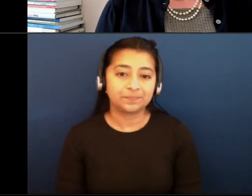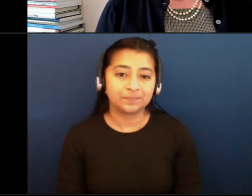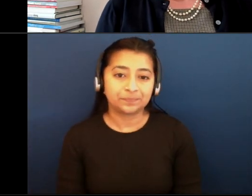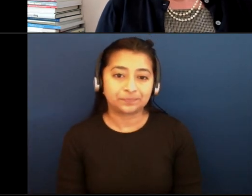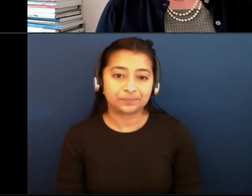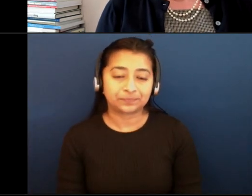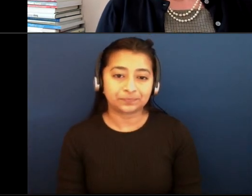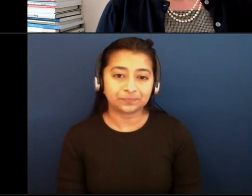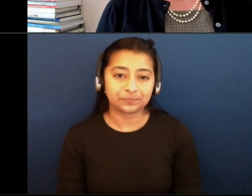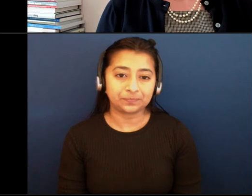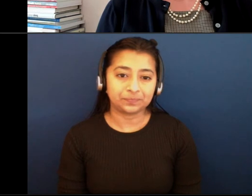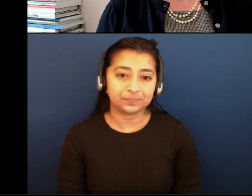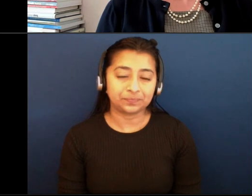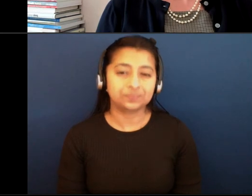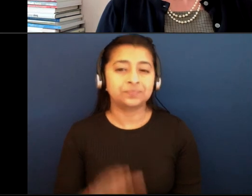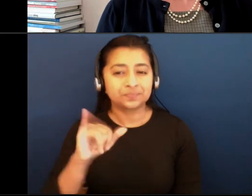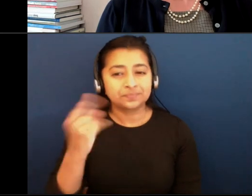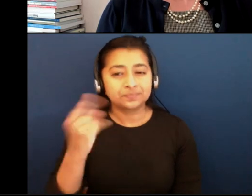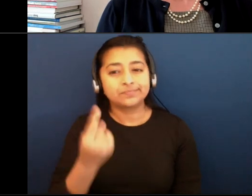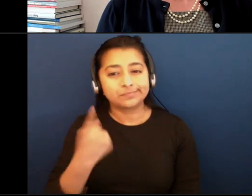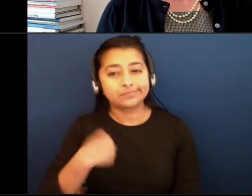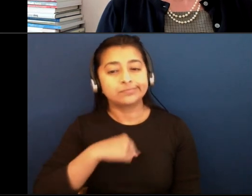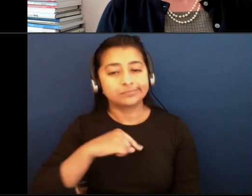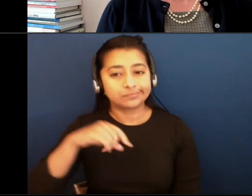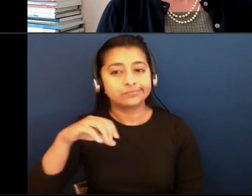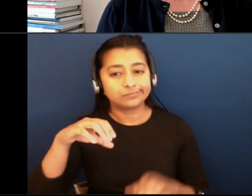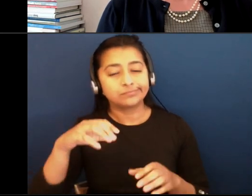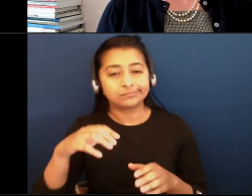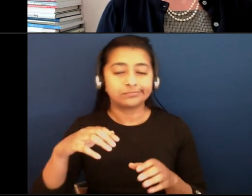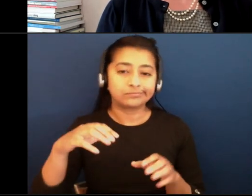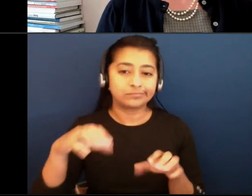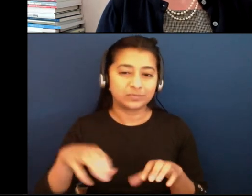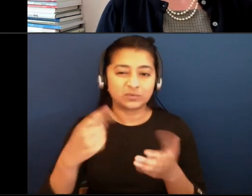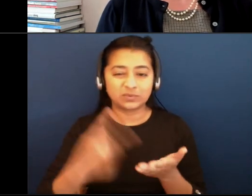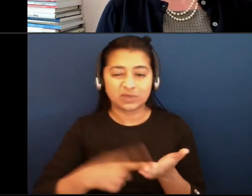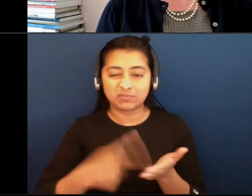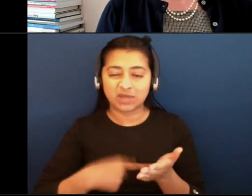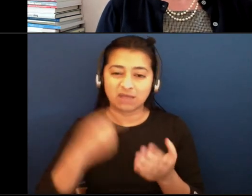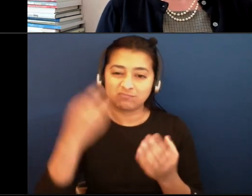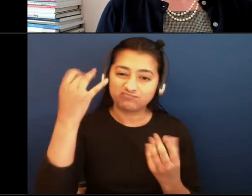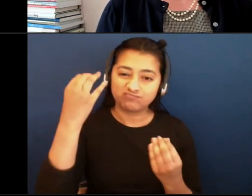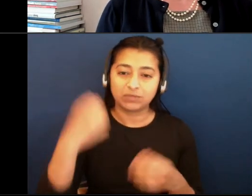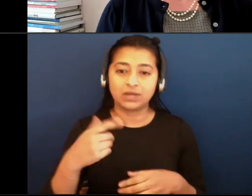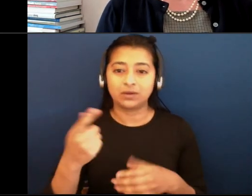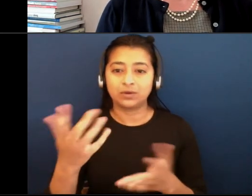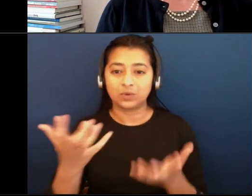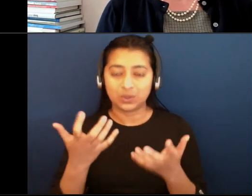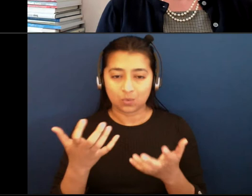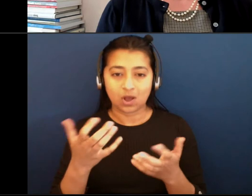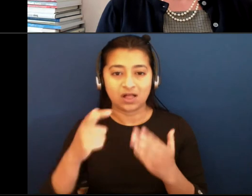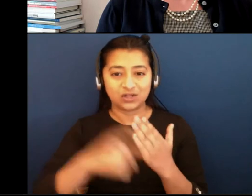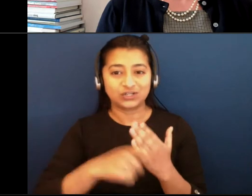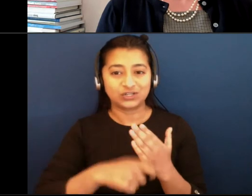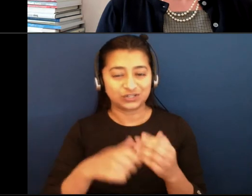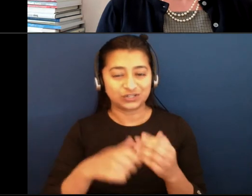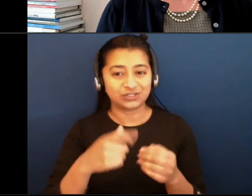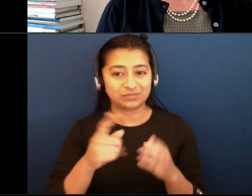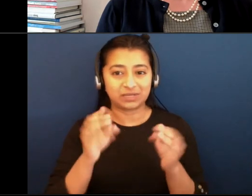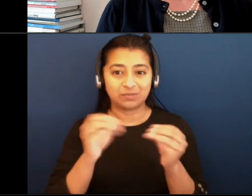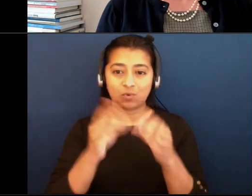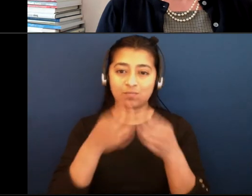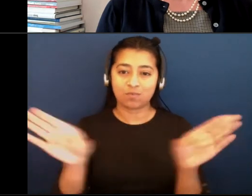It is again something that we do periodically waive, you know, so we want the journal to be broad and we